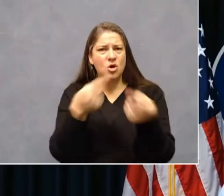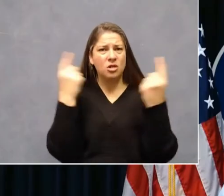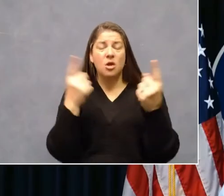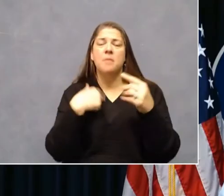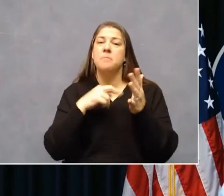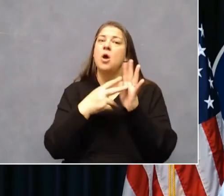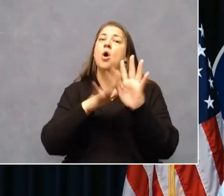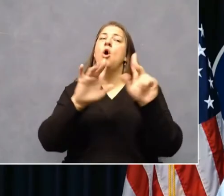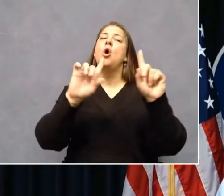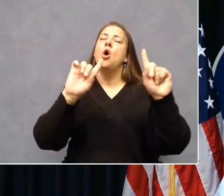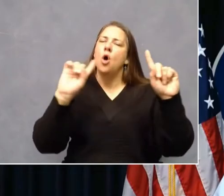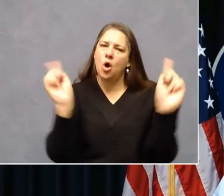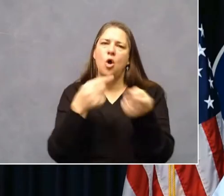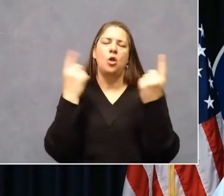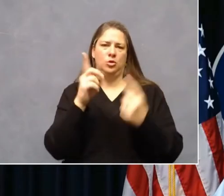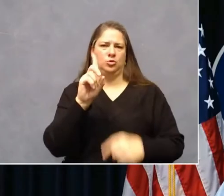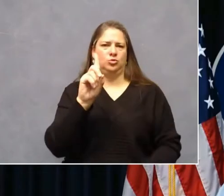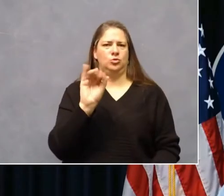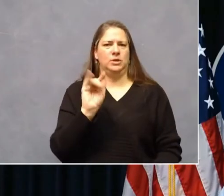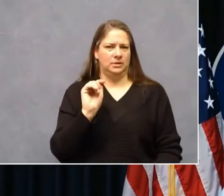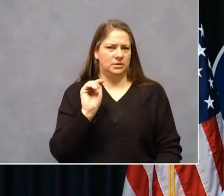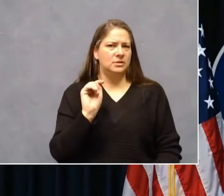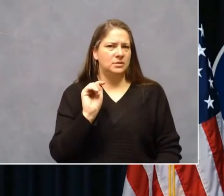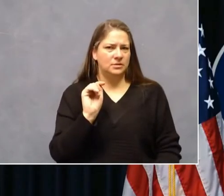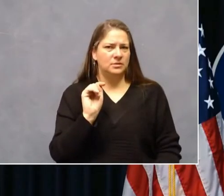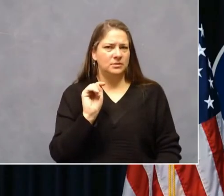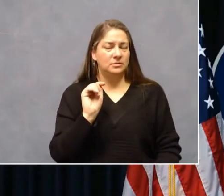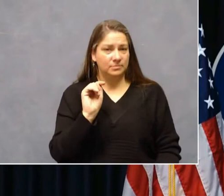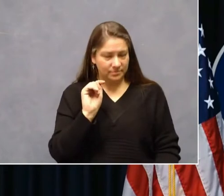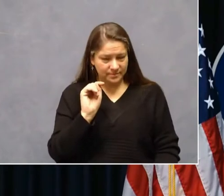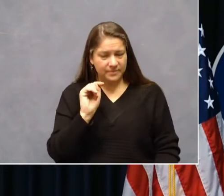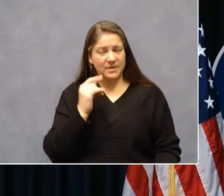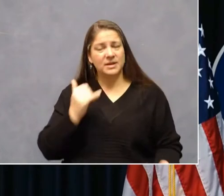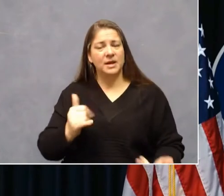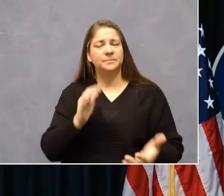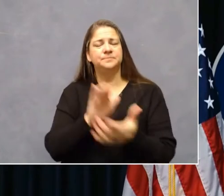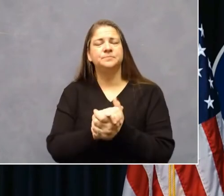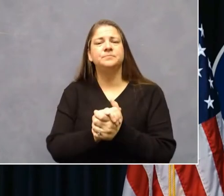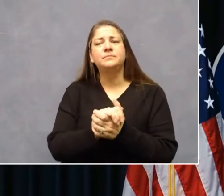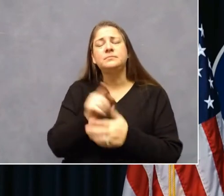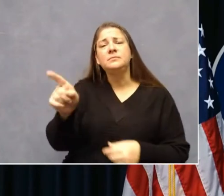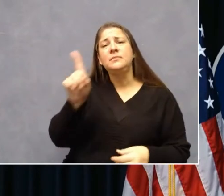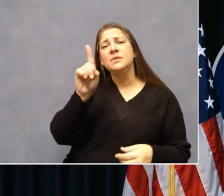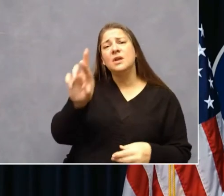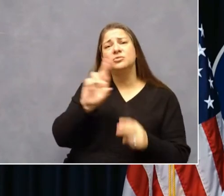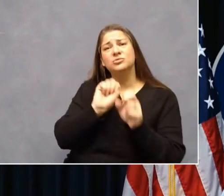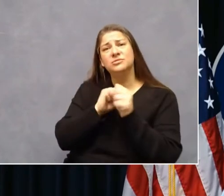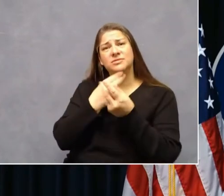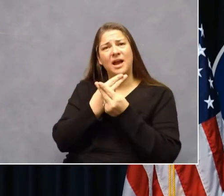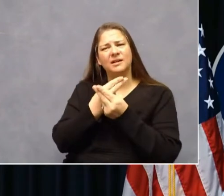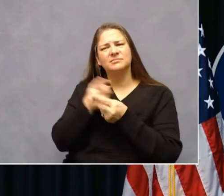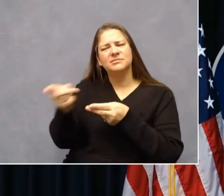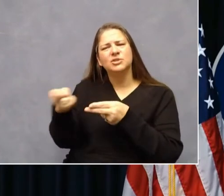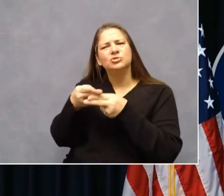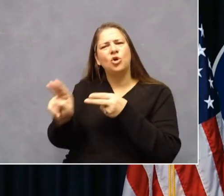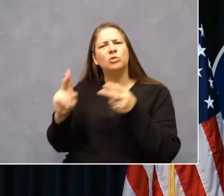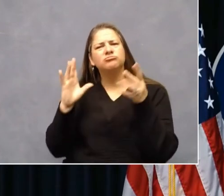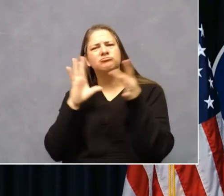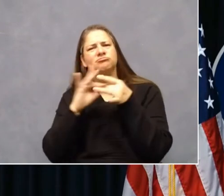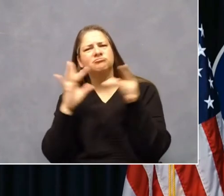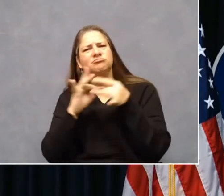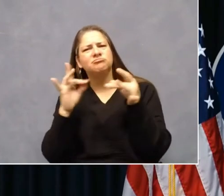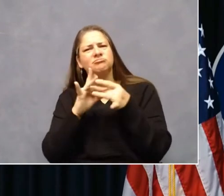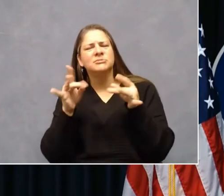And finally, businesses are being encouraged to allow employees to work remotely and to close to the public if